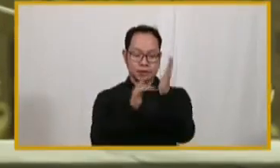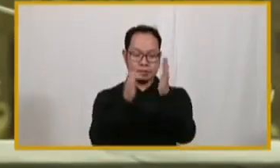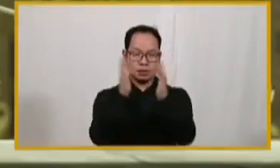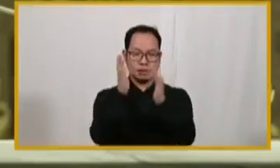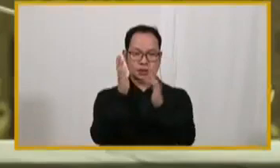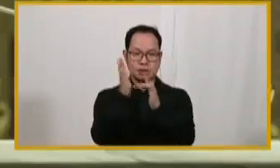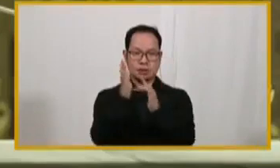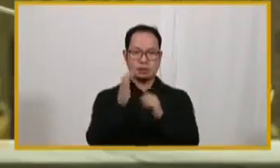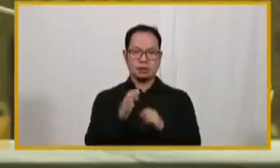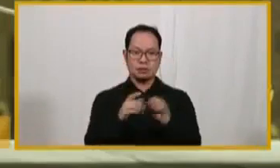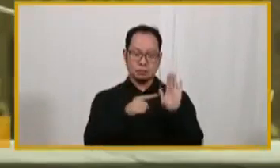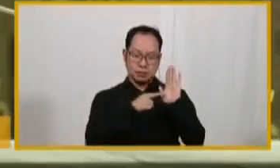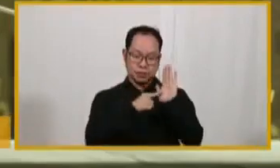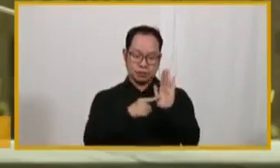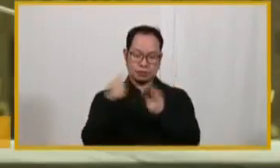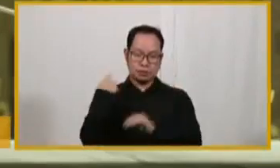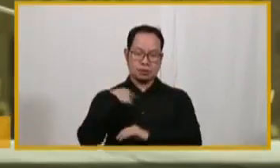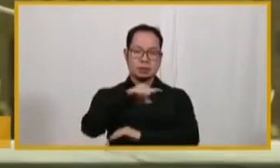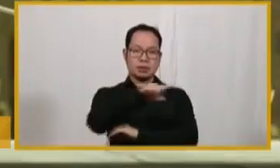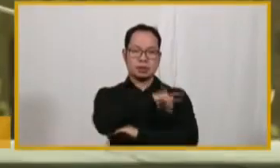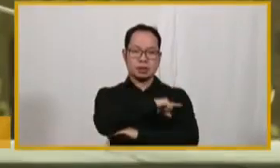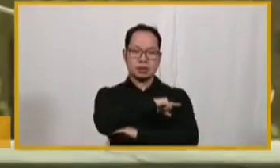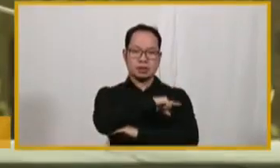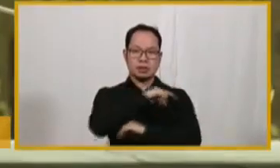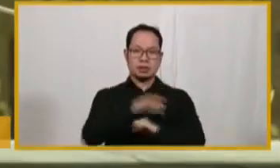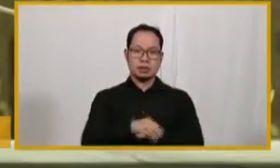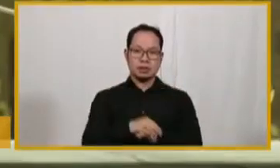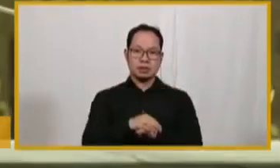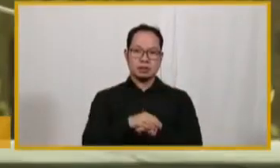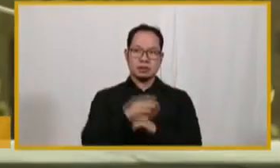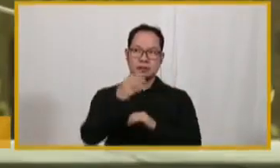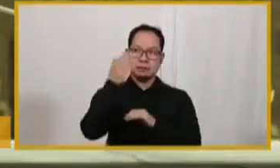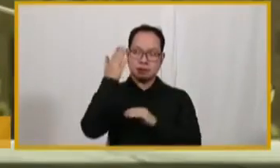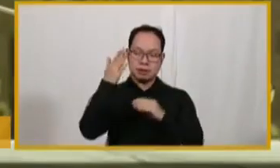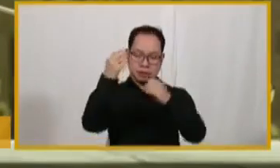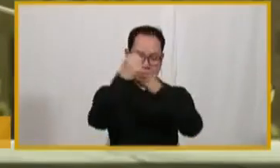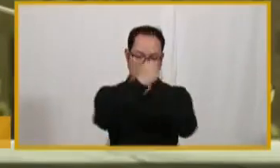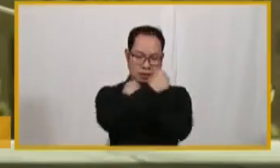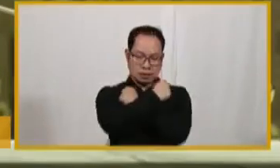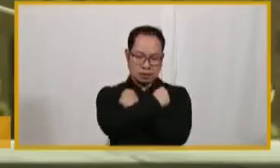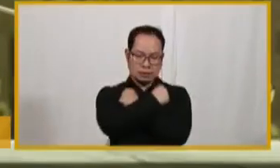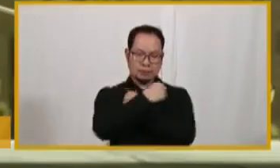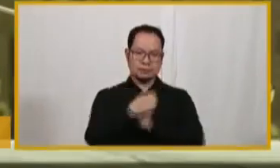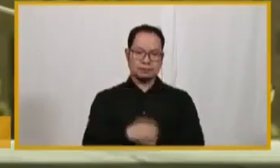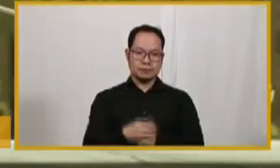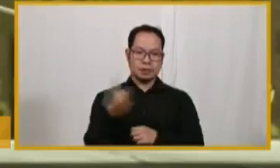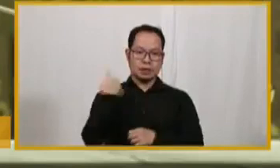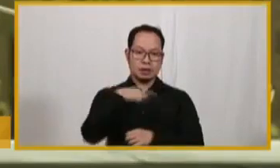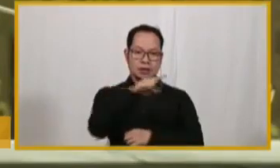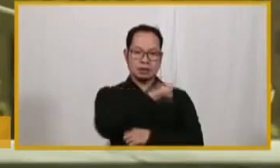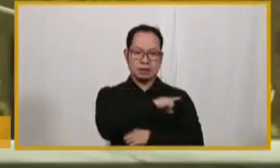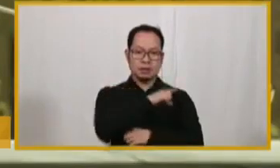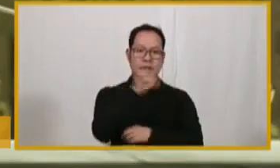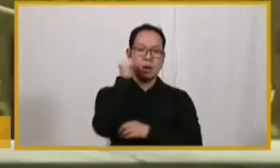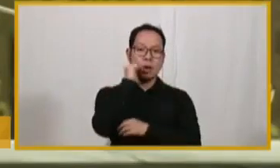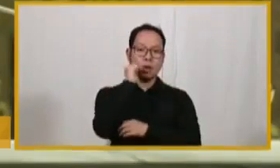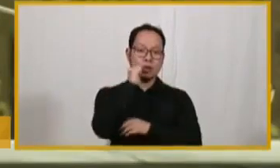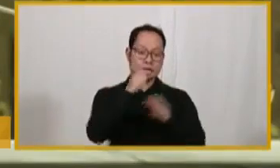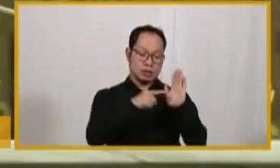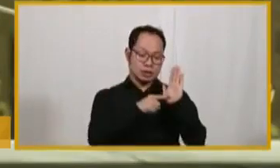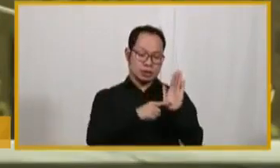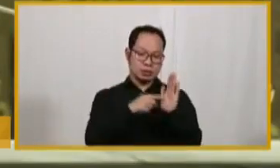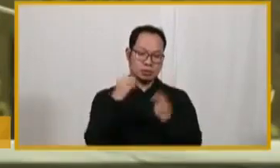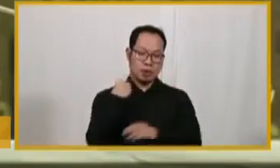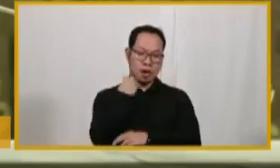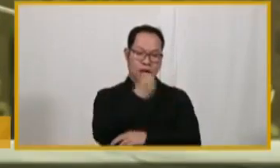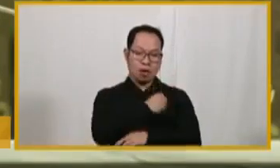Jesus shows us the extent of his love. Let us always show